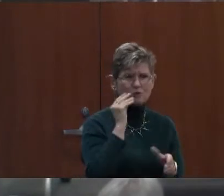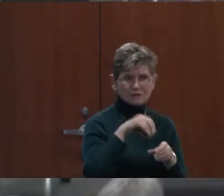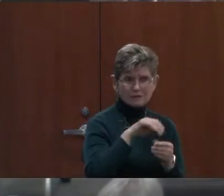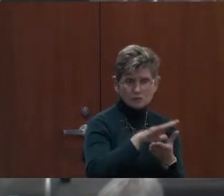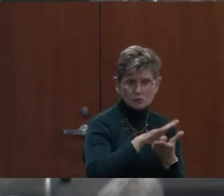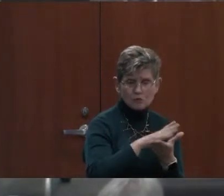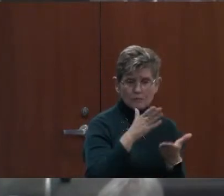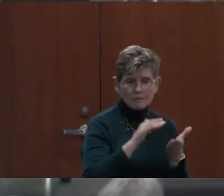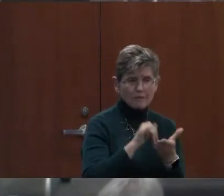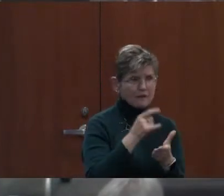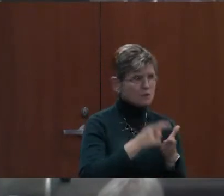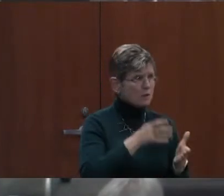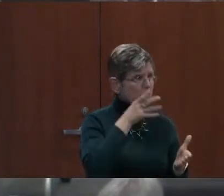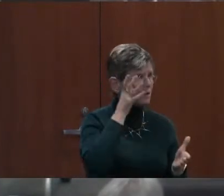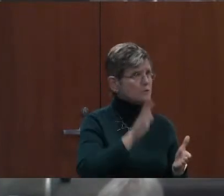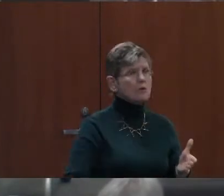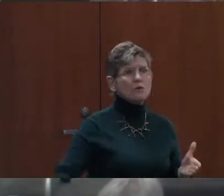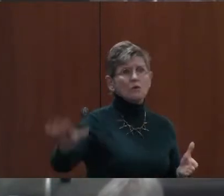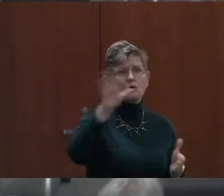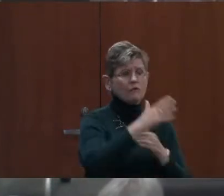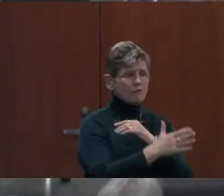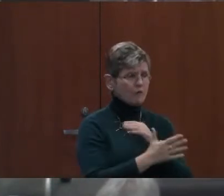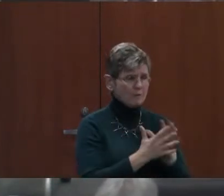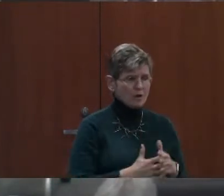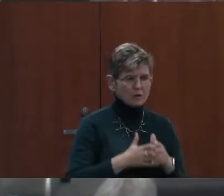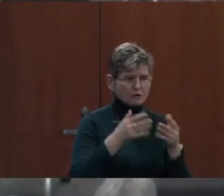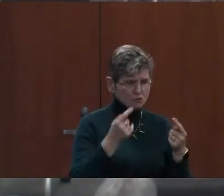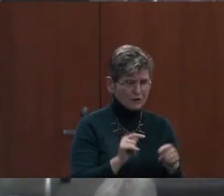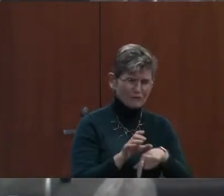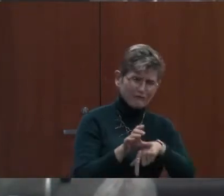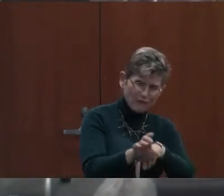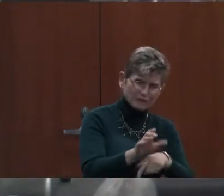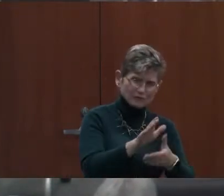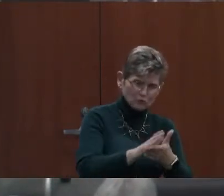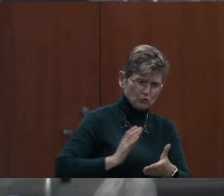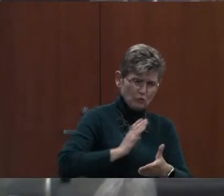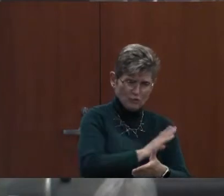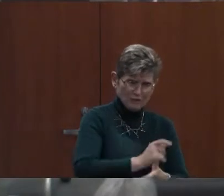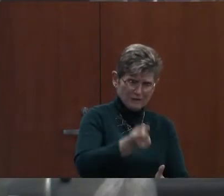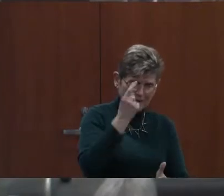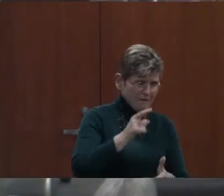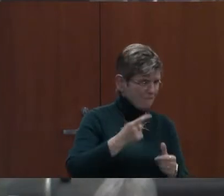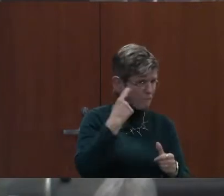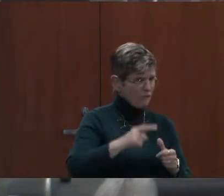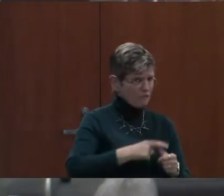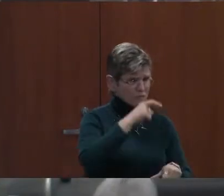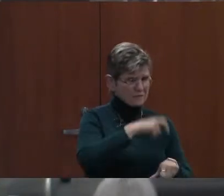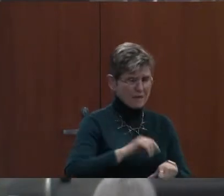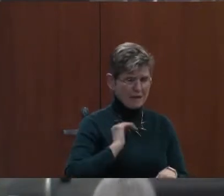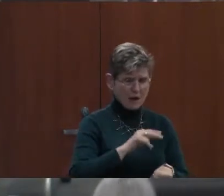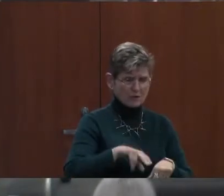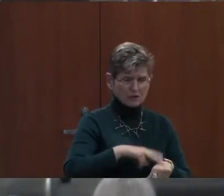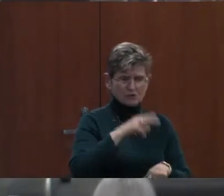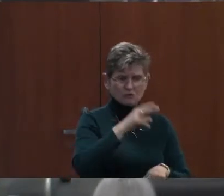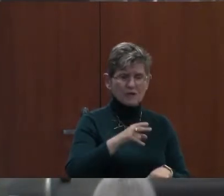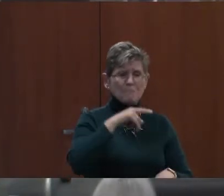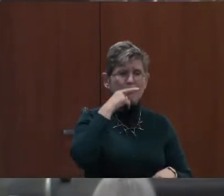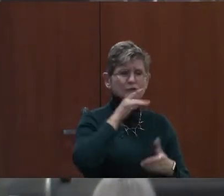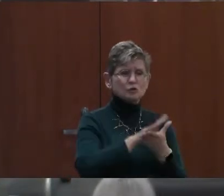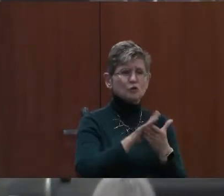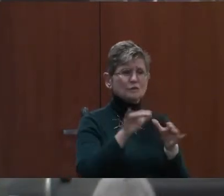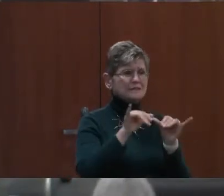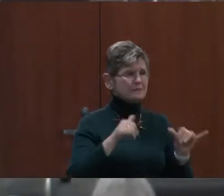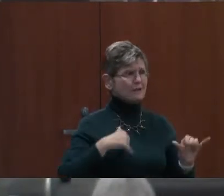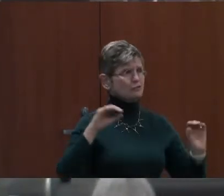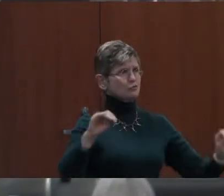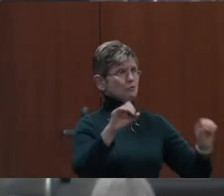Perhaps that is what parents all over America are trying to get school boards to understand, that for the first time in our nation's history, the public school system has lost the ability to